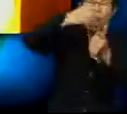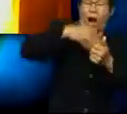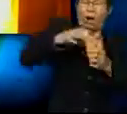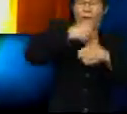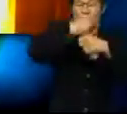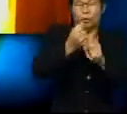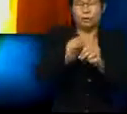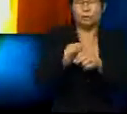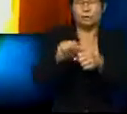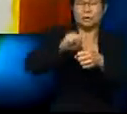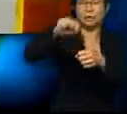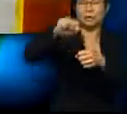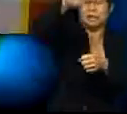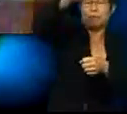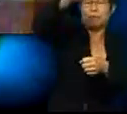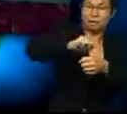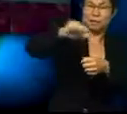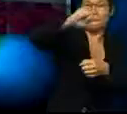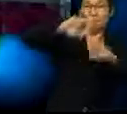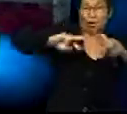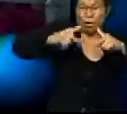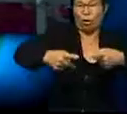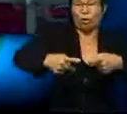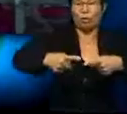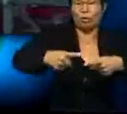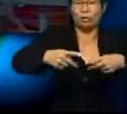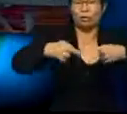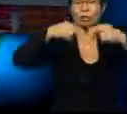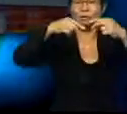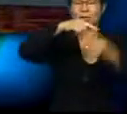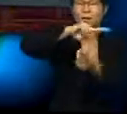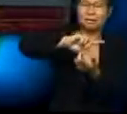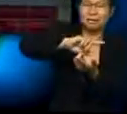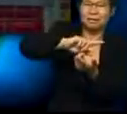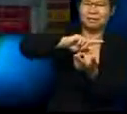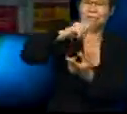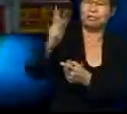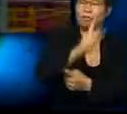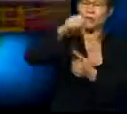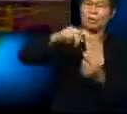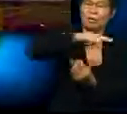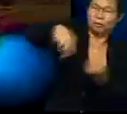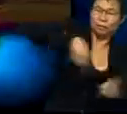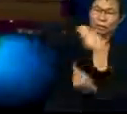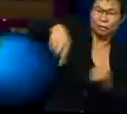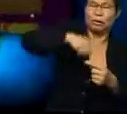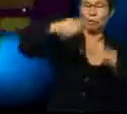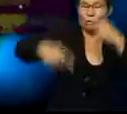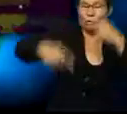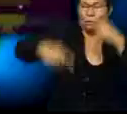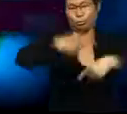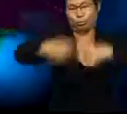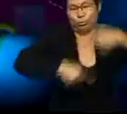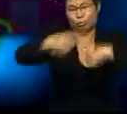produce steam. The steam causes the turbines to turn, resulting in the rotation of